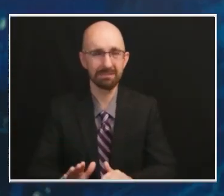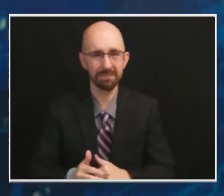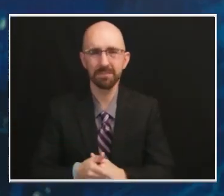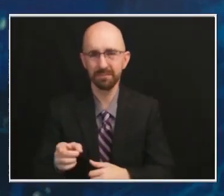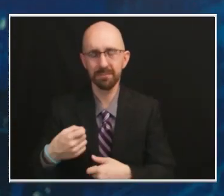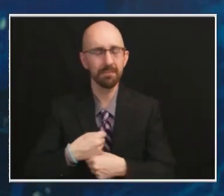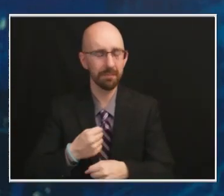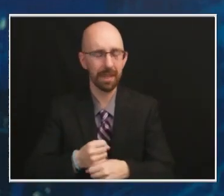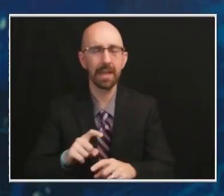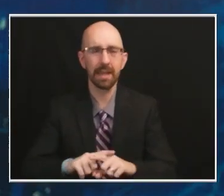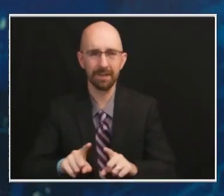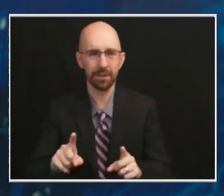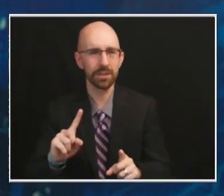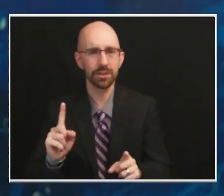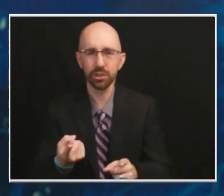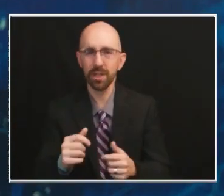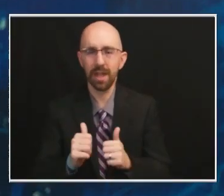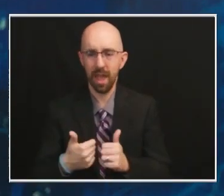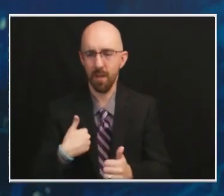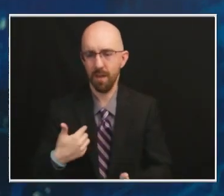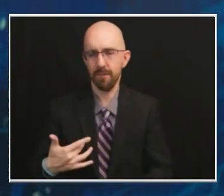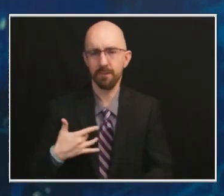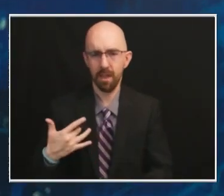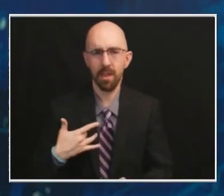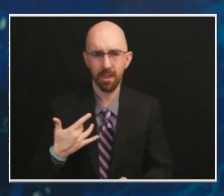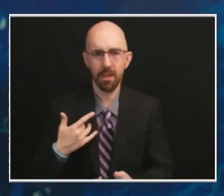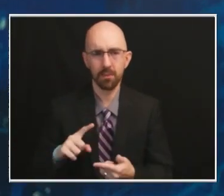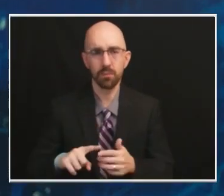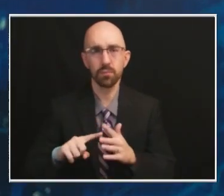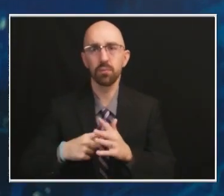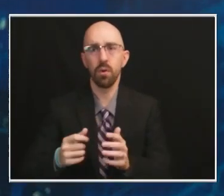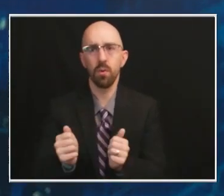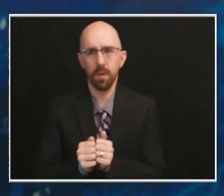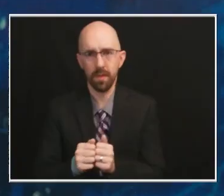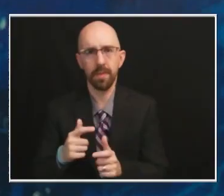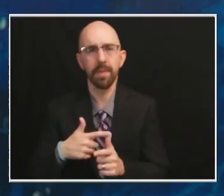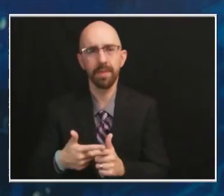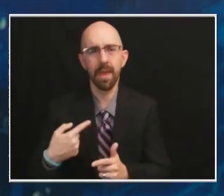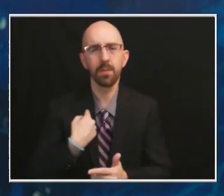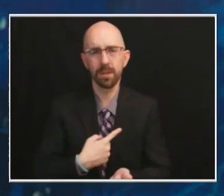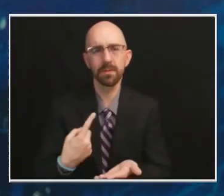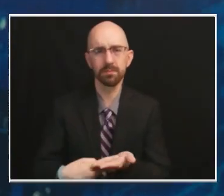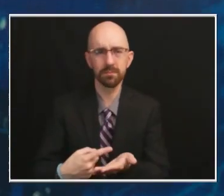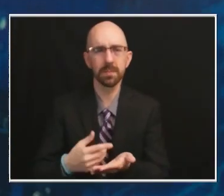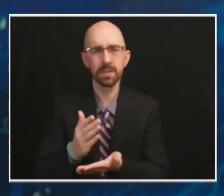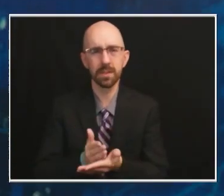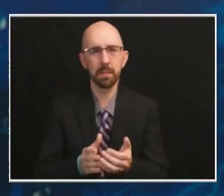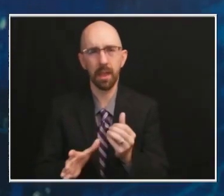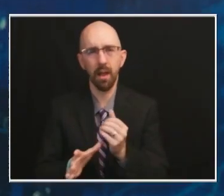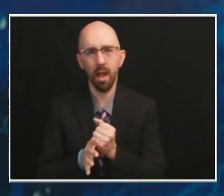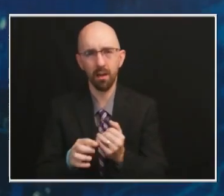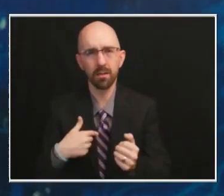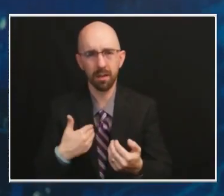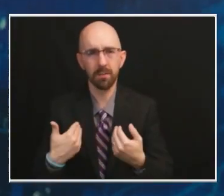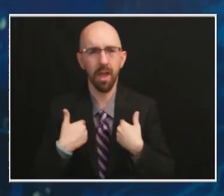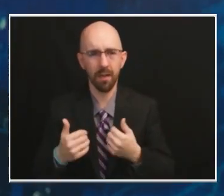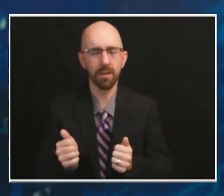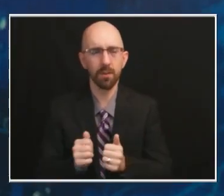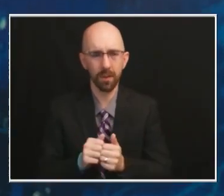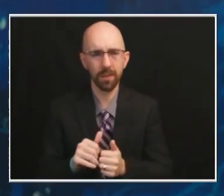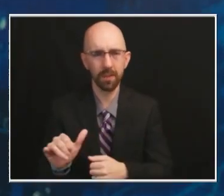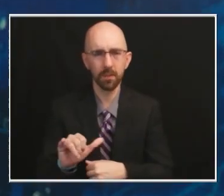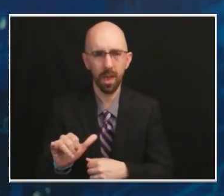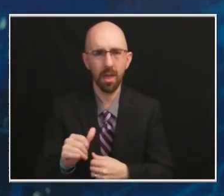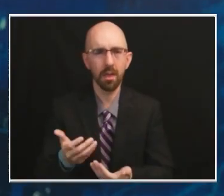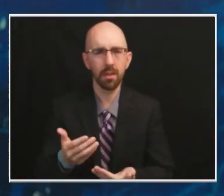difference in just how I felt to start with. And then we talked about some of the incontinence I was having as well, and I was